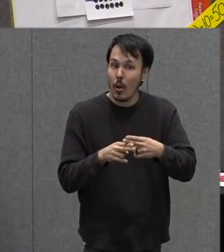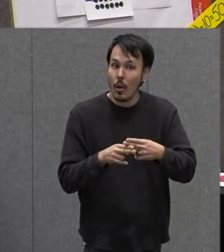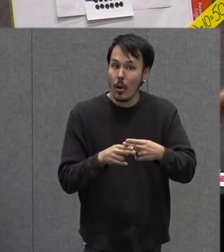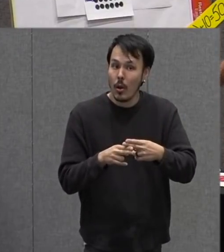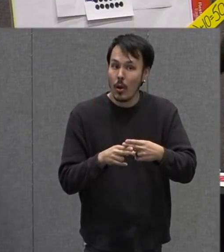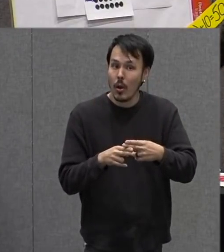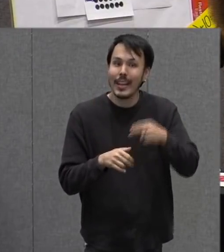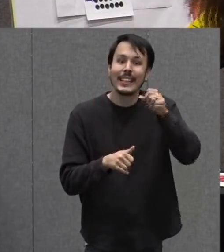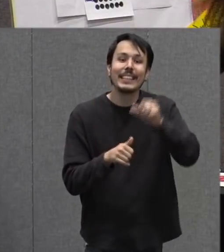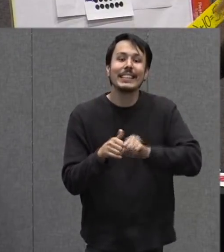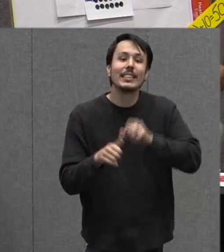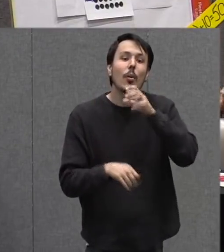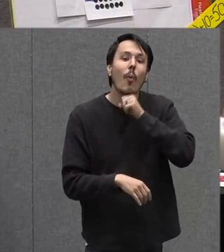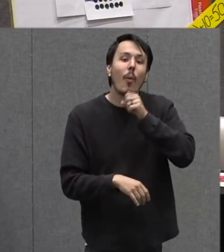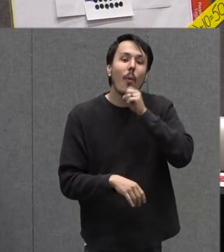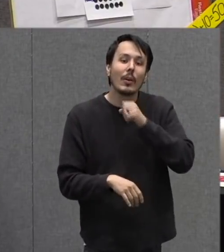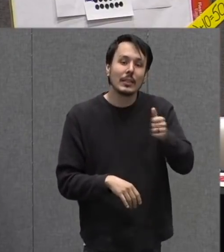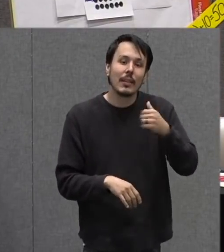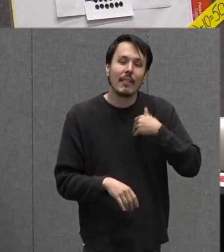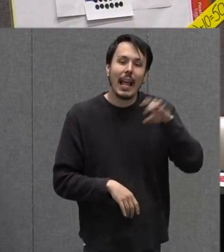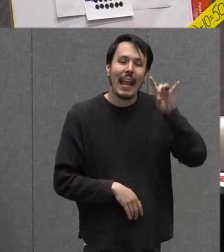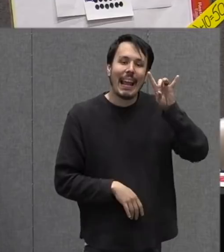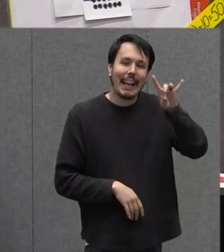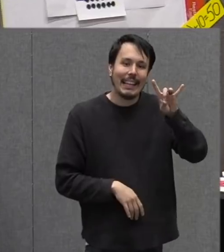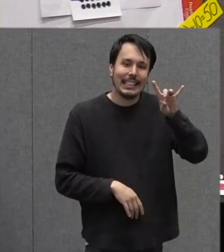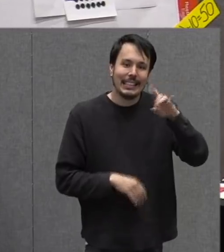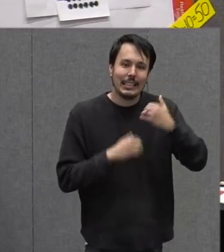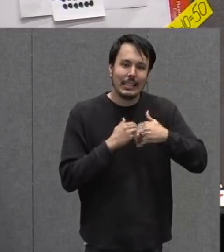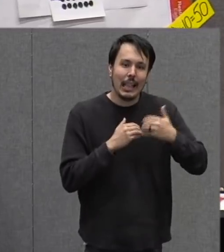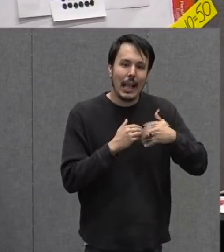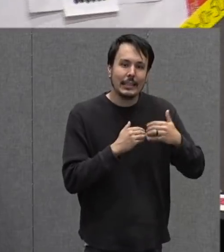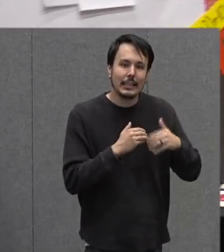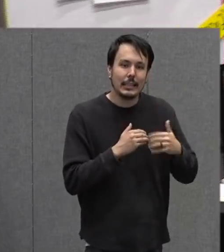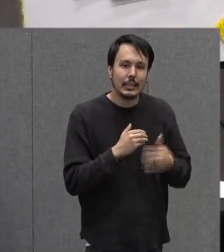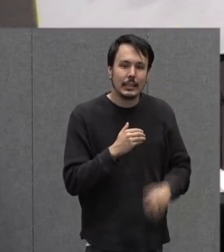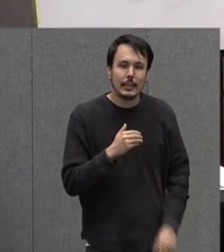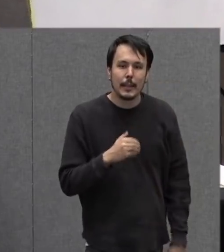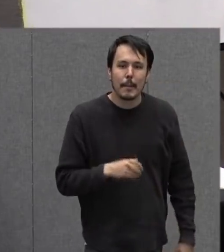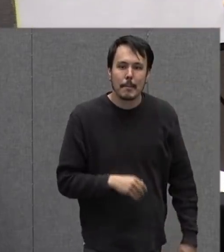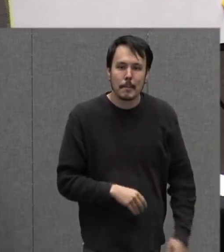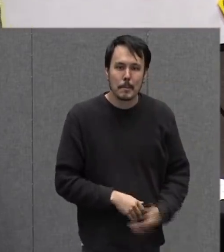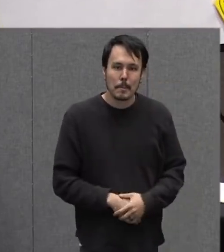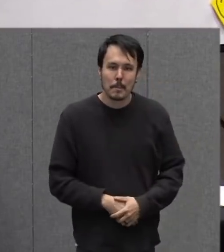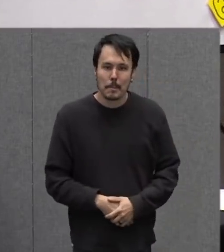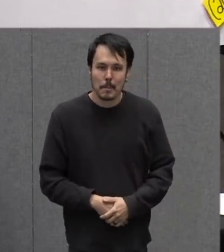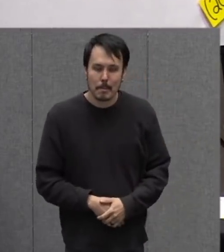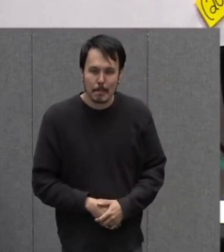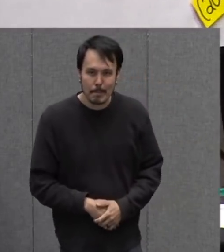Each Orange Had 8 Slices. Let me sit down here.